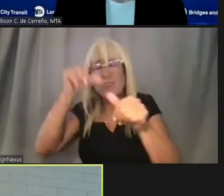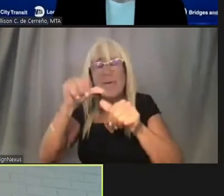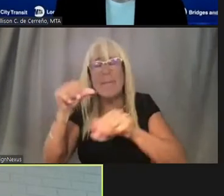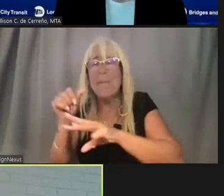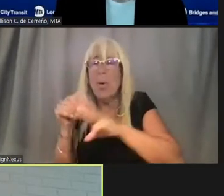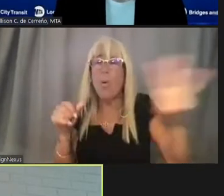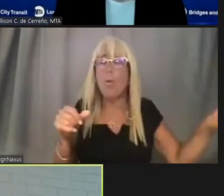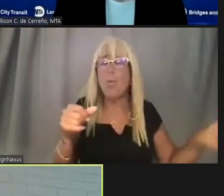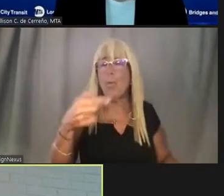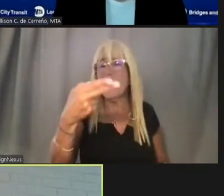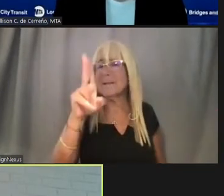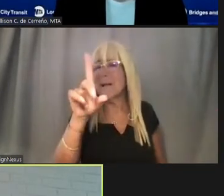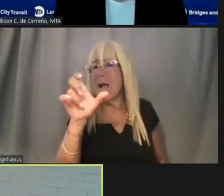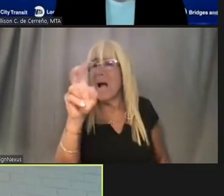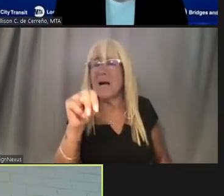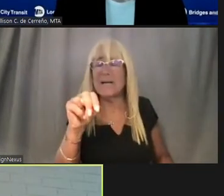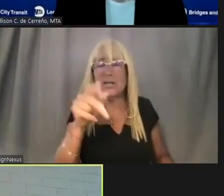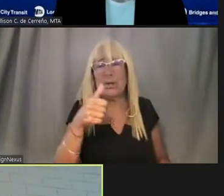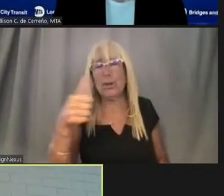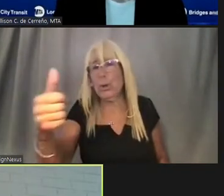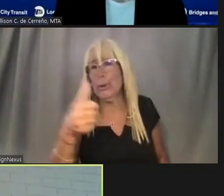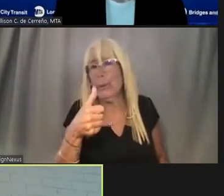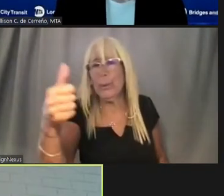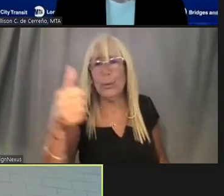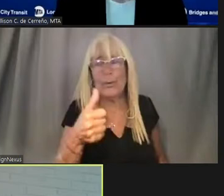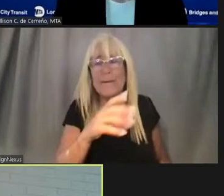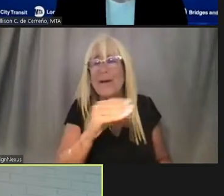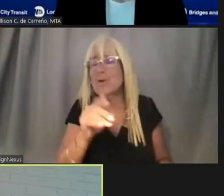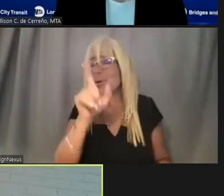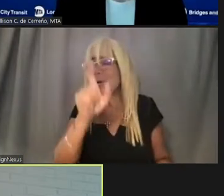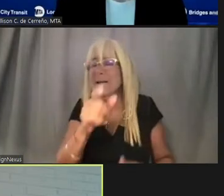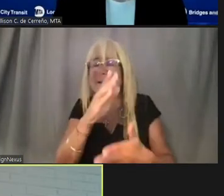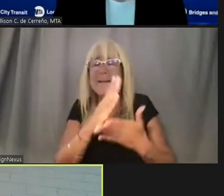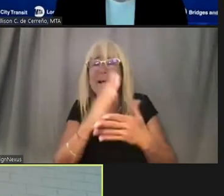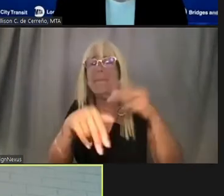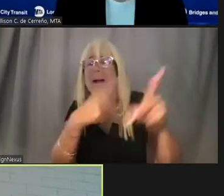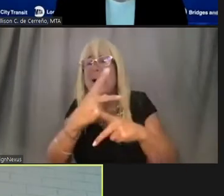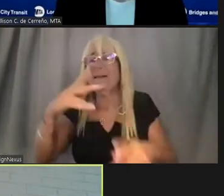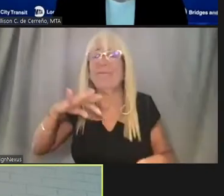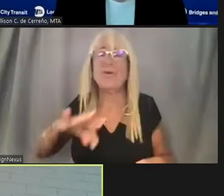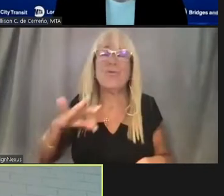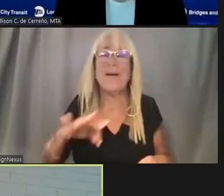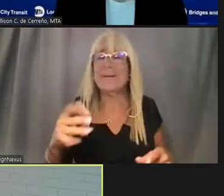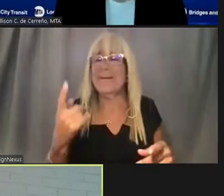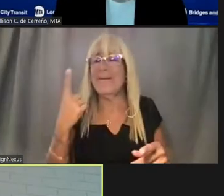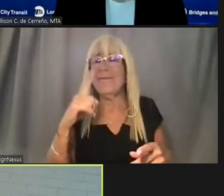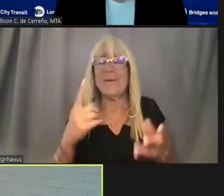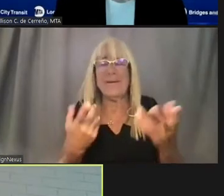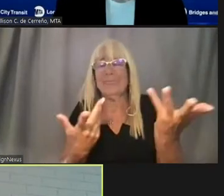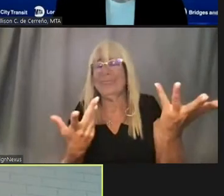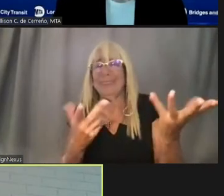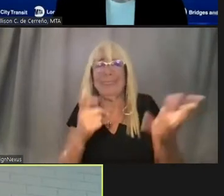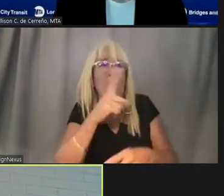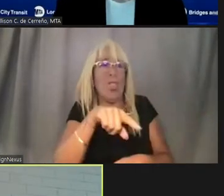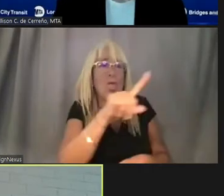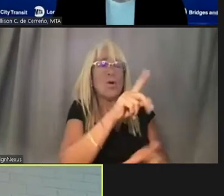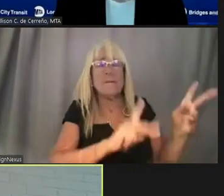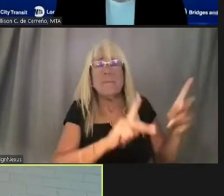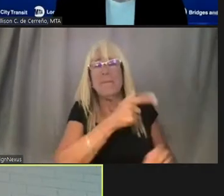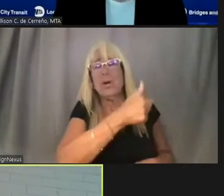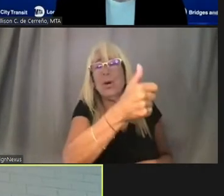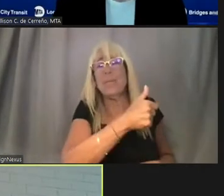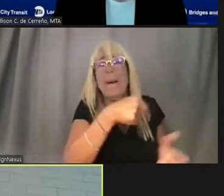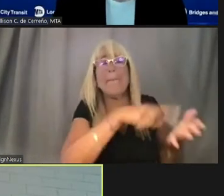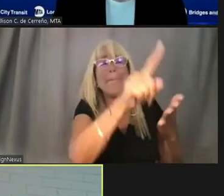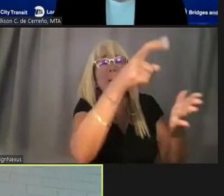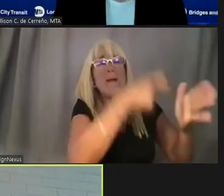and at the very least there has to be some sort of a credit as most as possible I advocate for for those commuters that are paying a